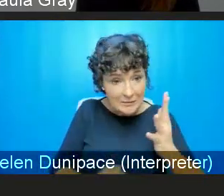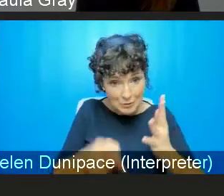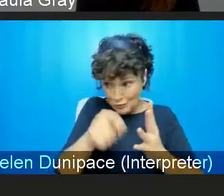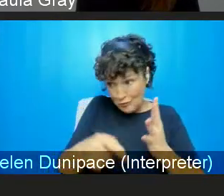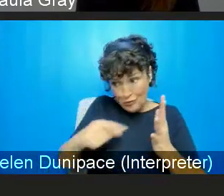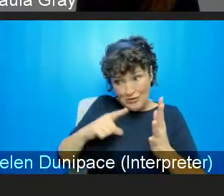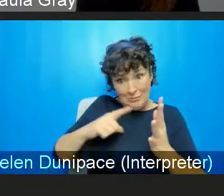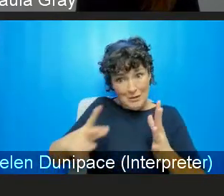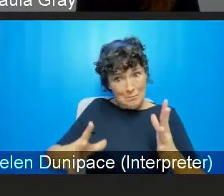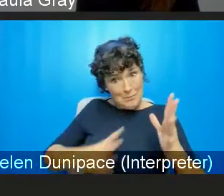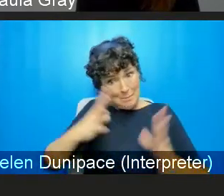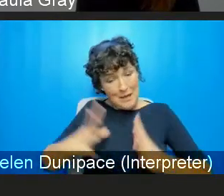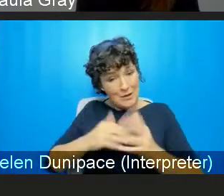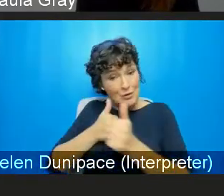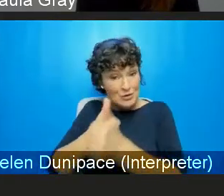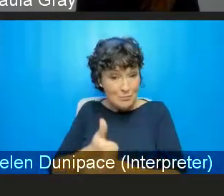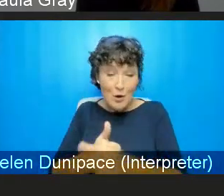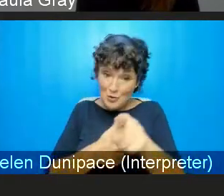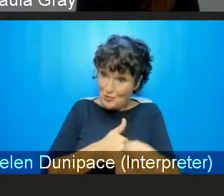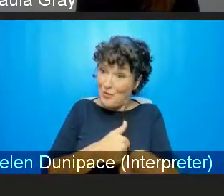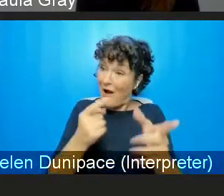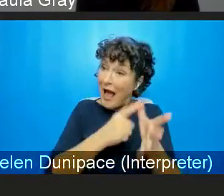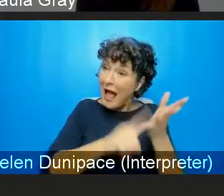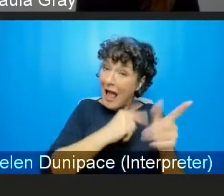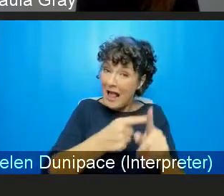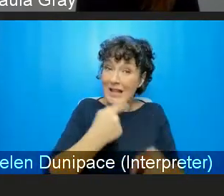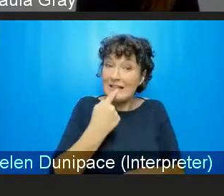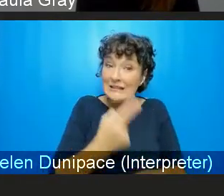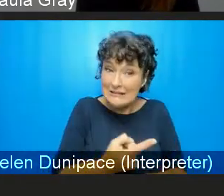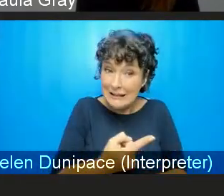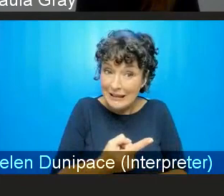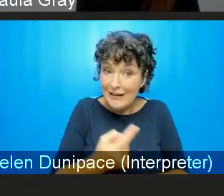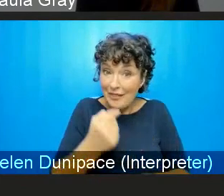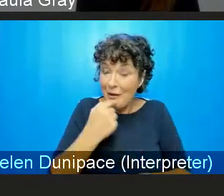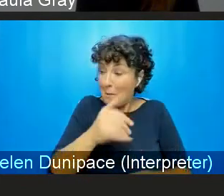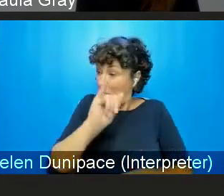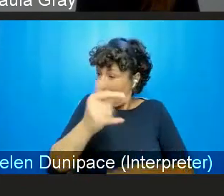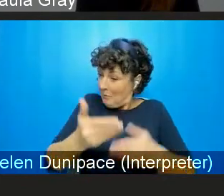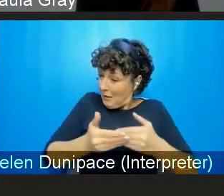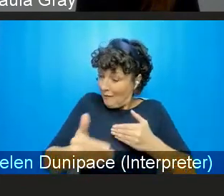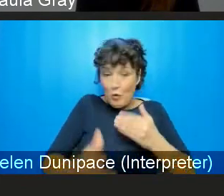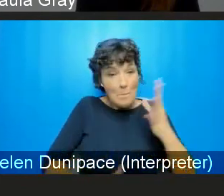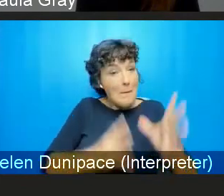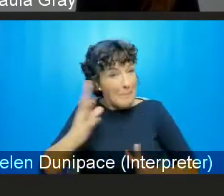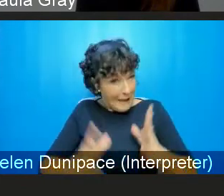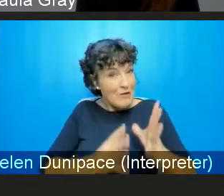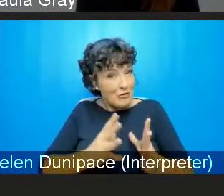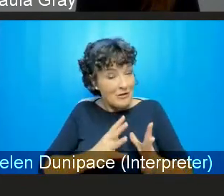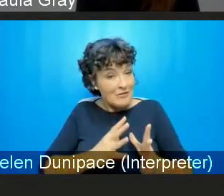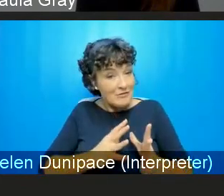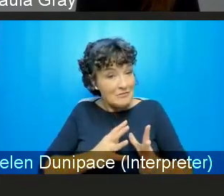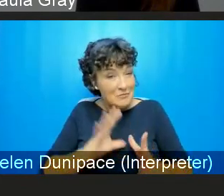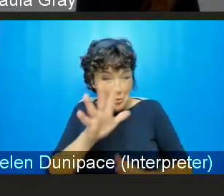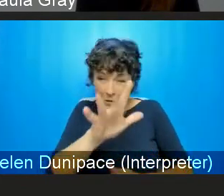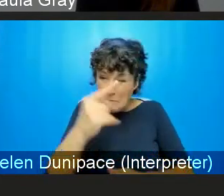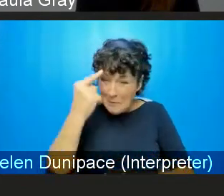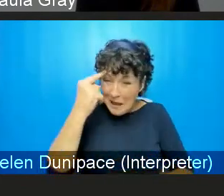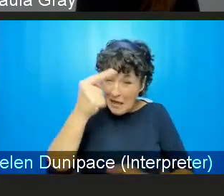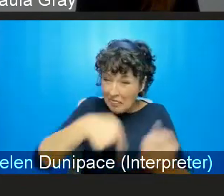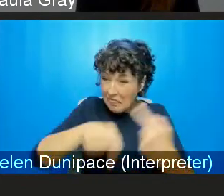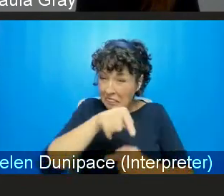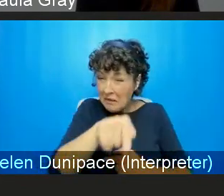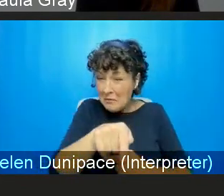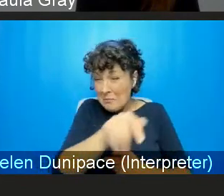Alex, come to an impairment in time. If anybody wants to reflect on that in the answer to this next